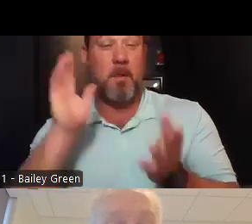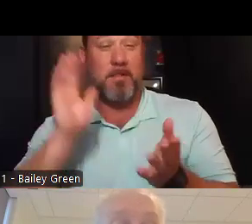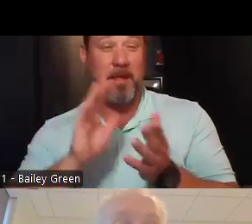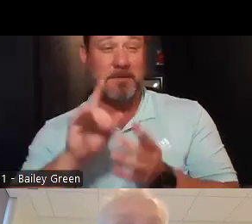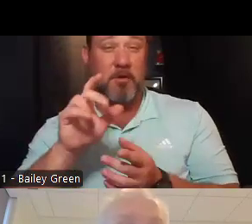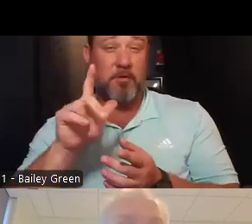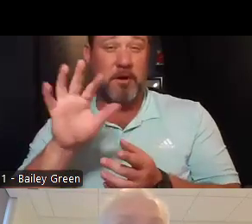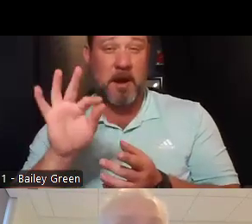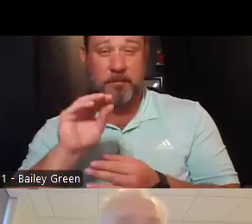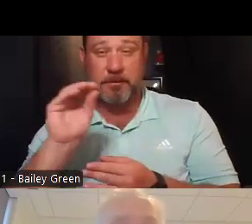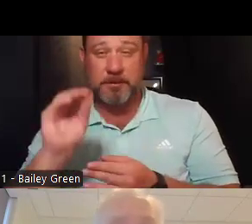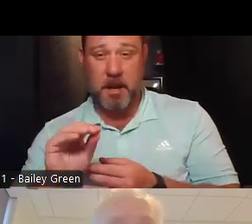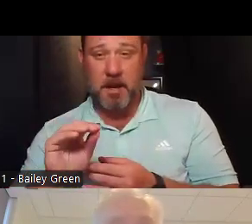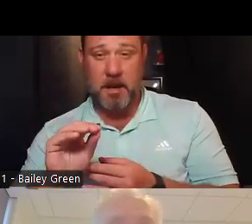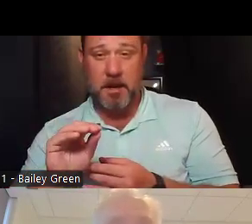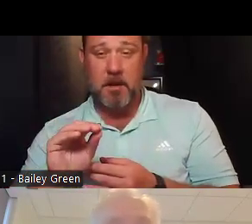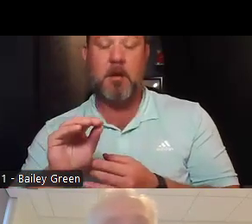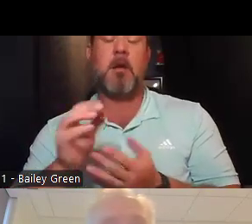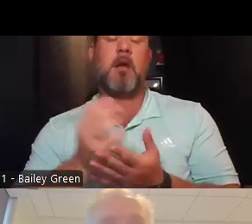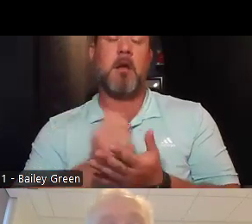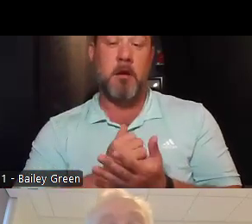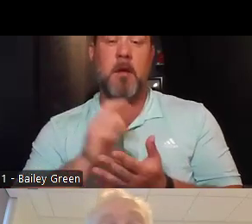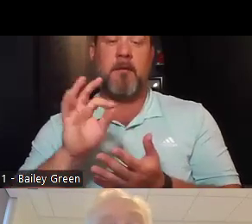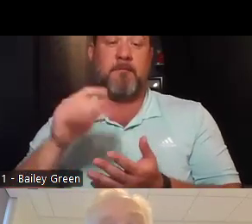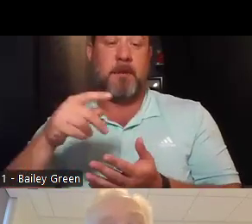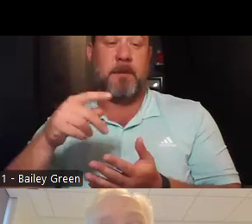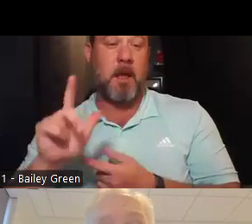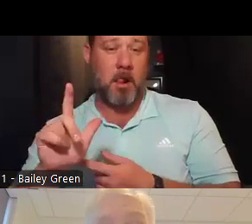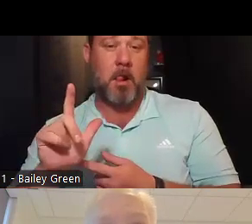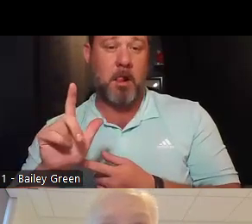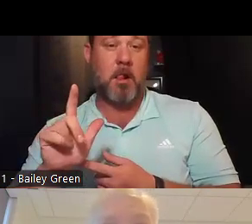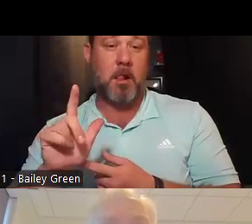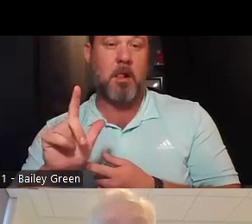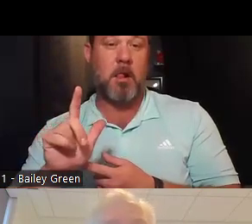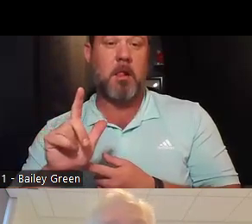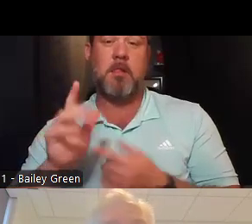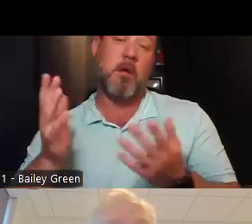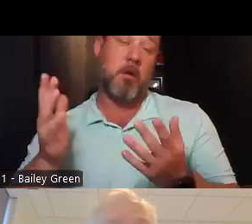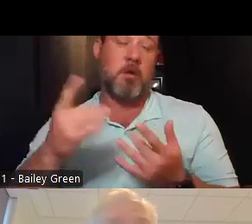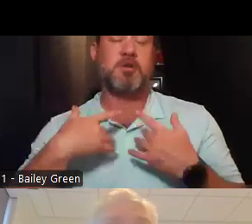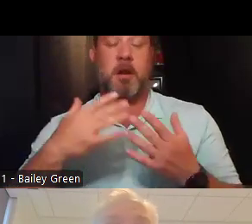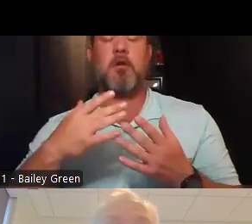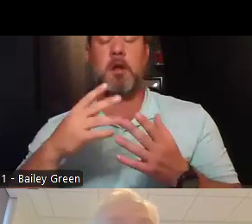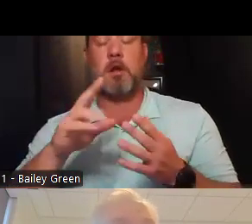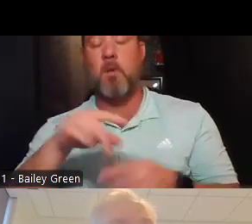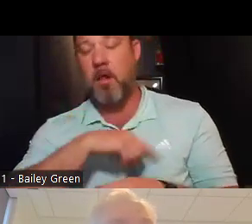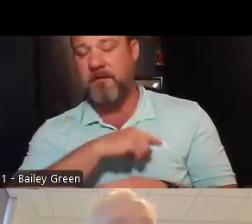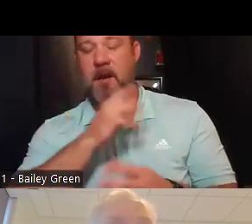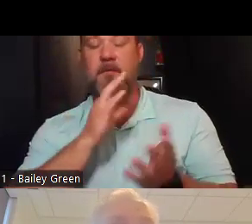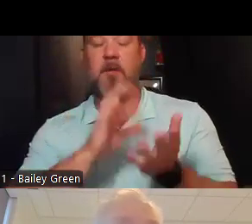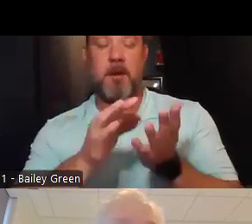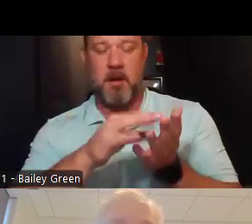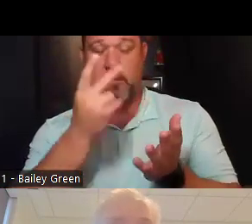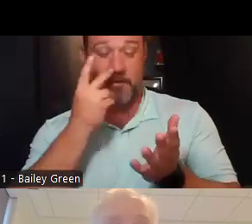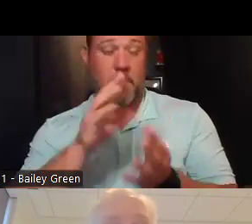than 139% who general of income relative to FPL, those people generally qualify for Medi-Cal. You see how important that